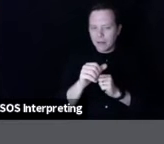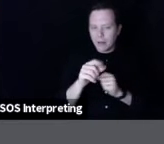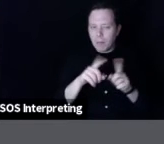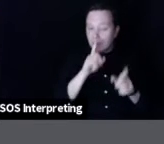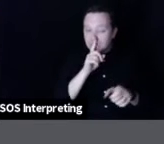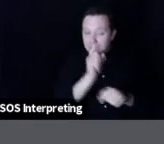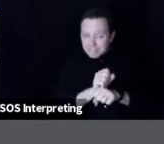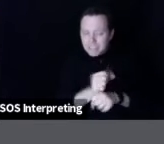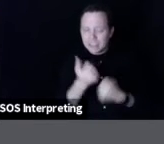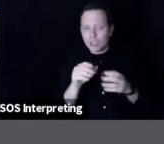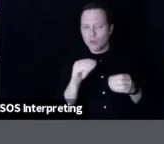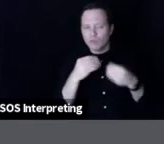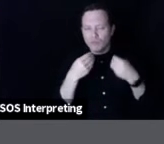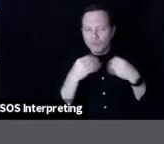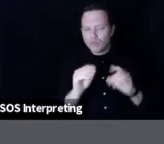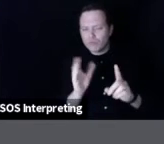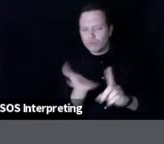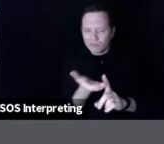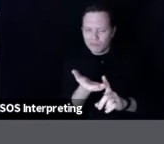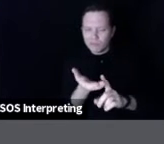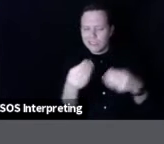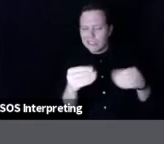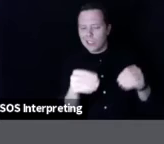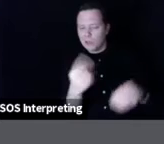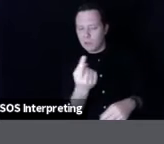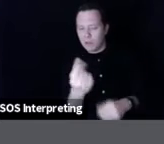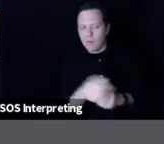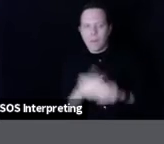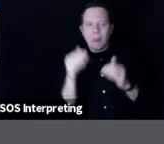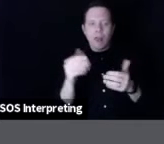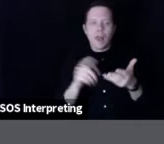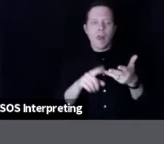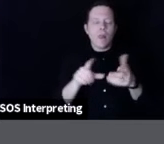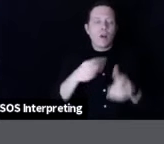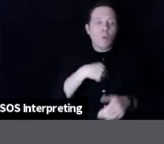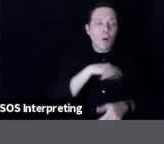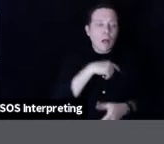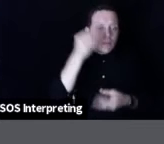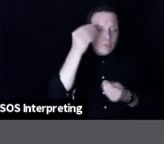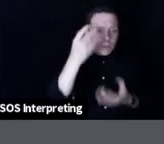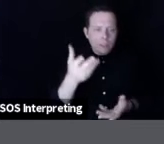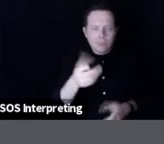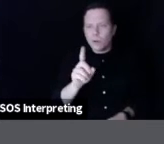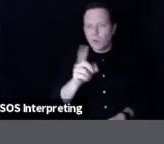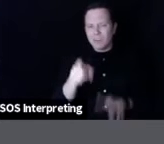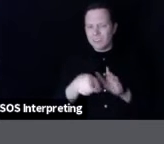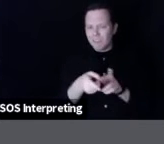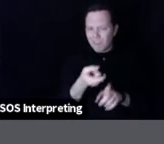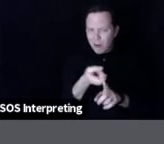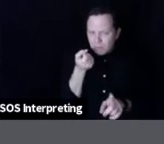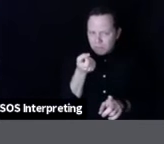The quality of the information. Again, where does the information come from? How is the content selected? And